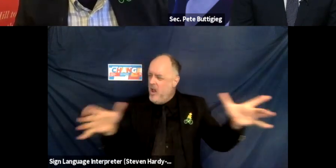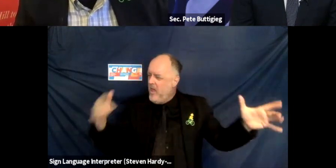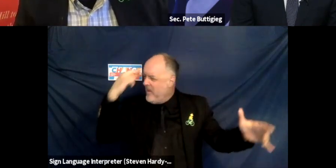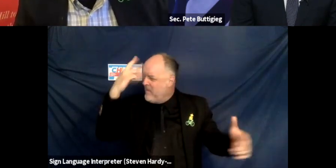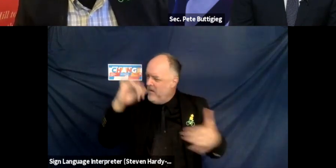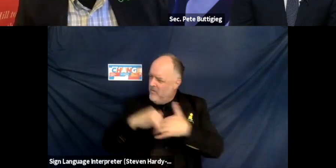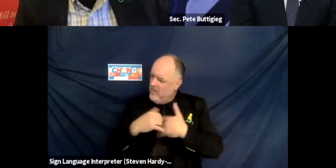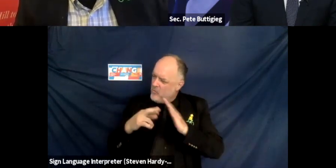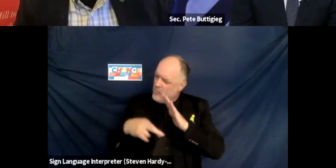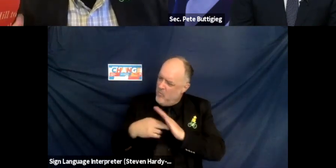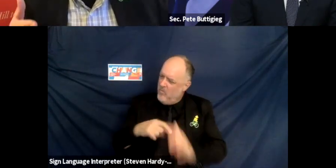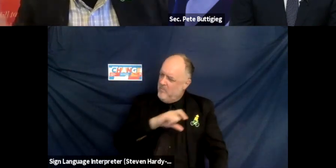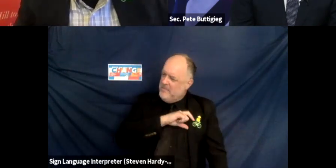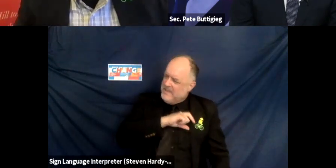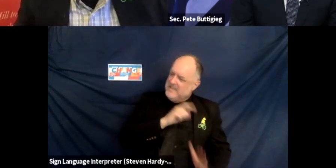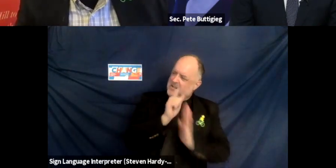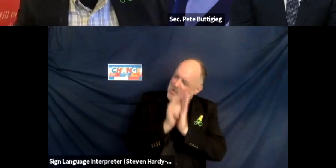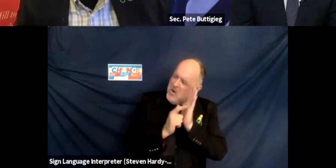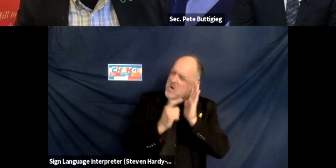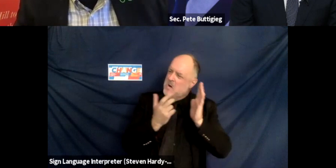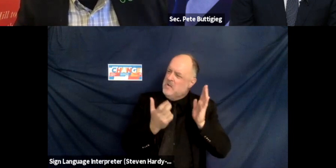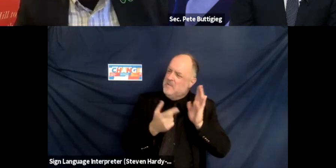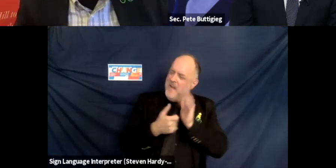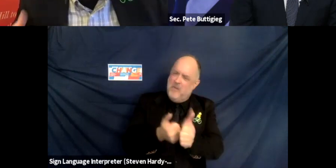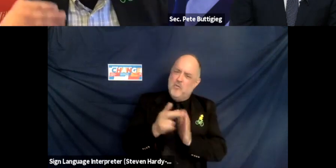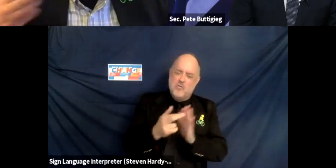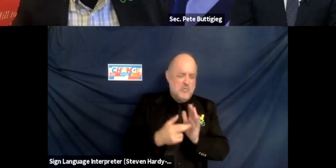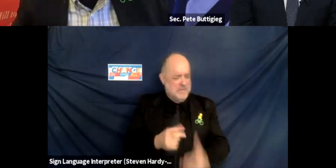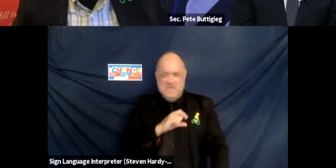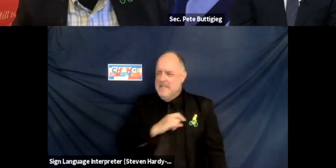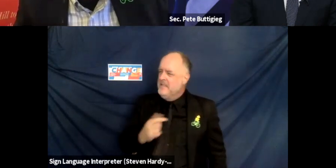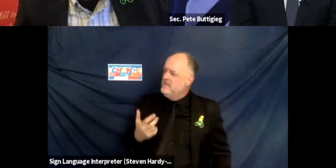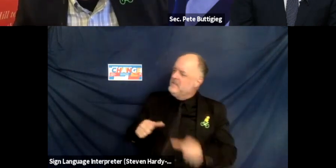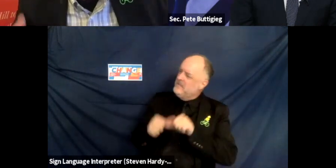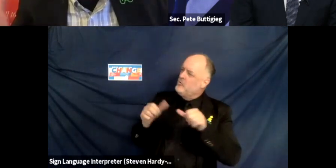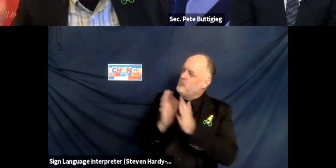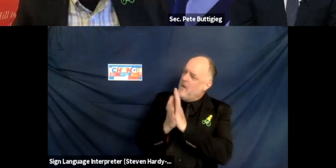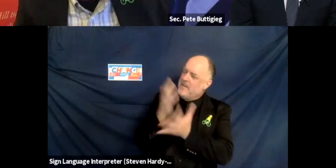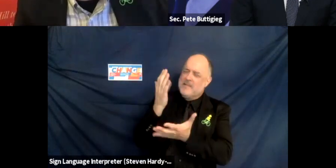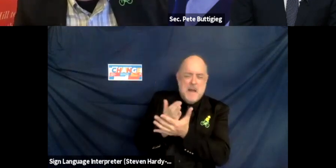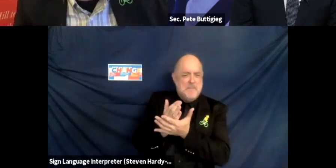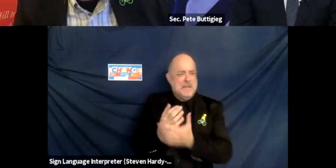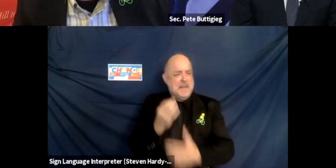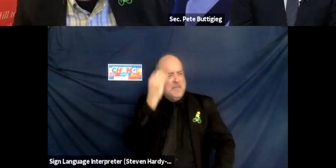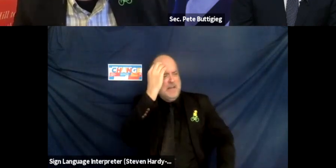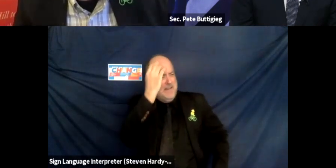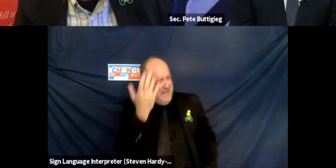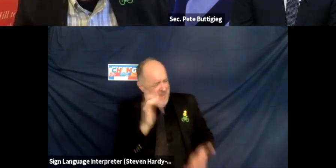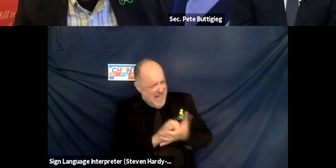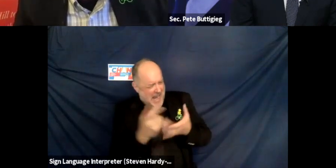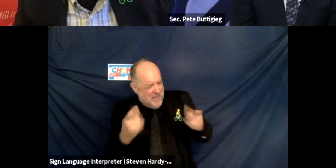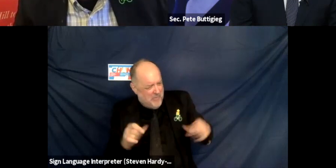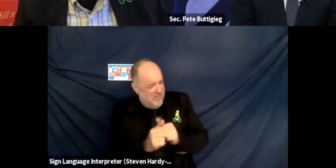safety, because the role of police conducting traffic stops has played the role that it's played in the killing of Black and brown